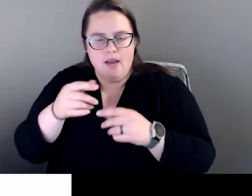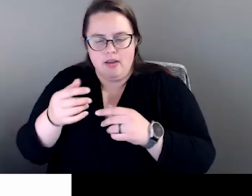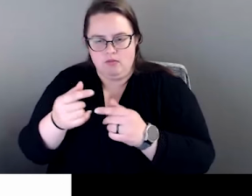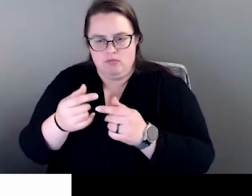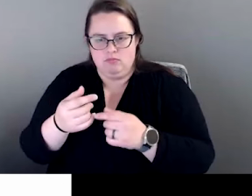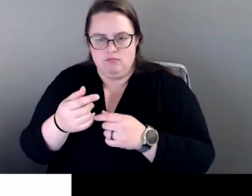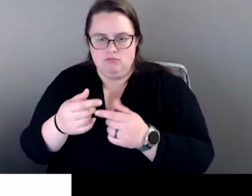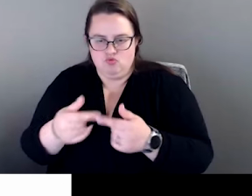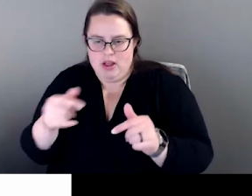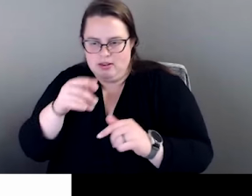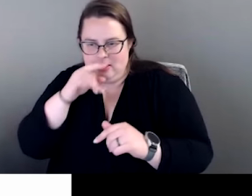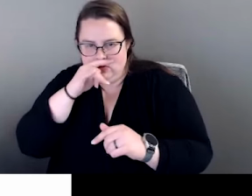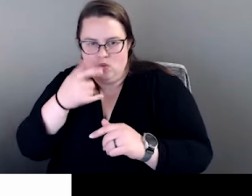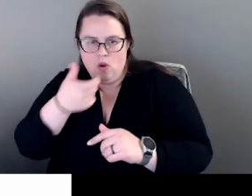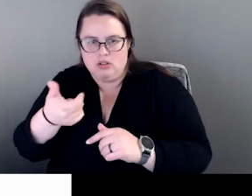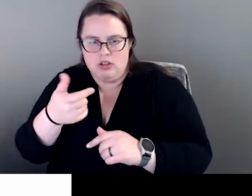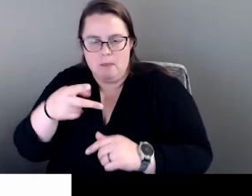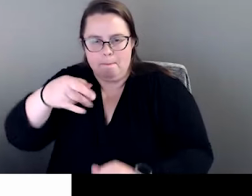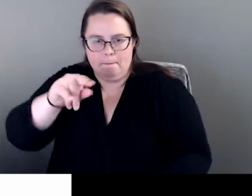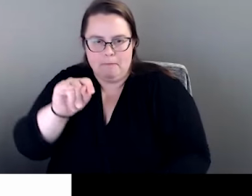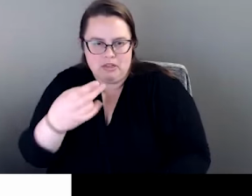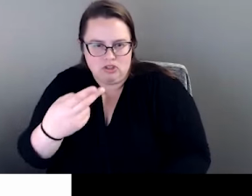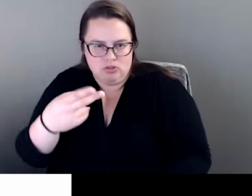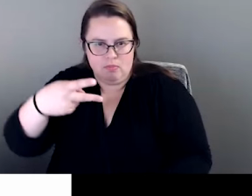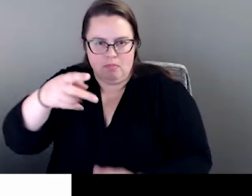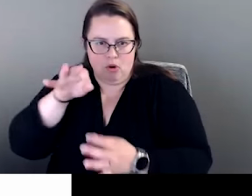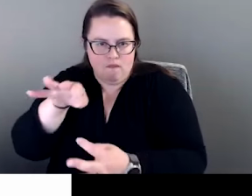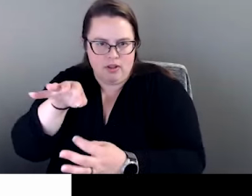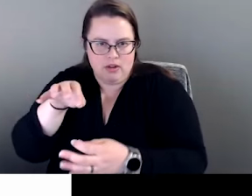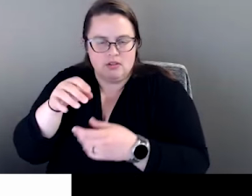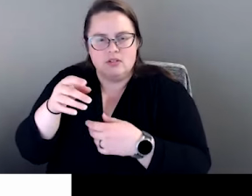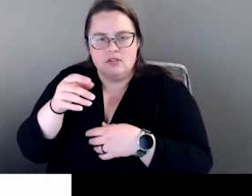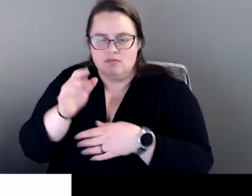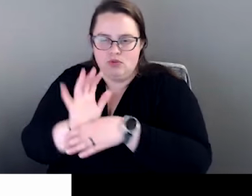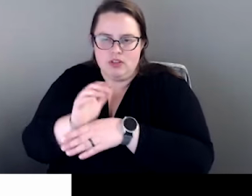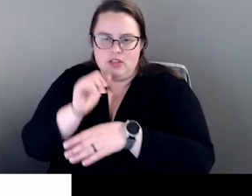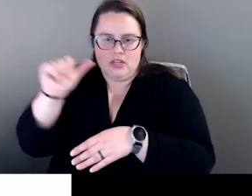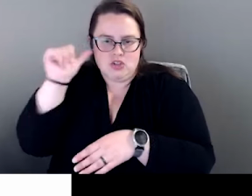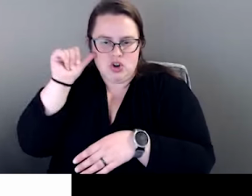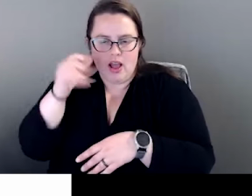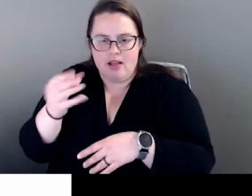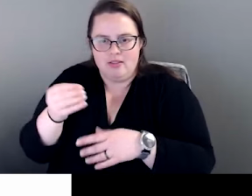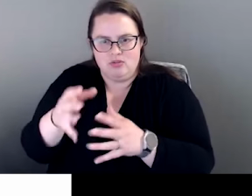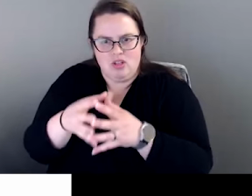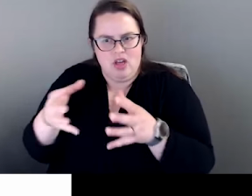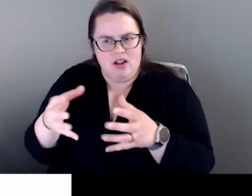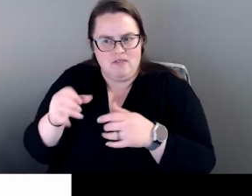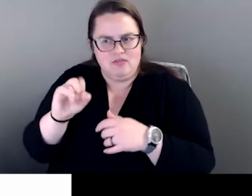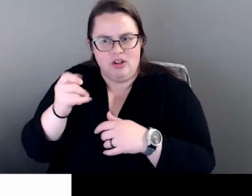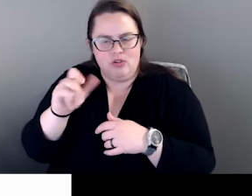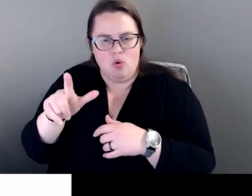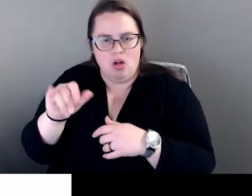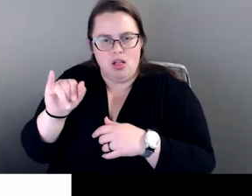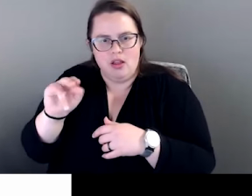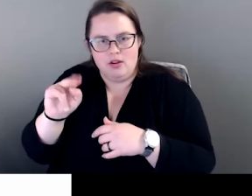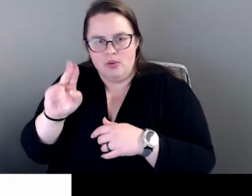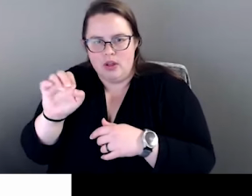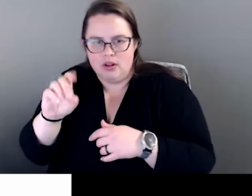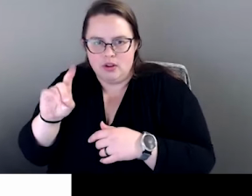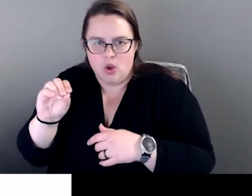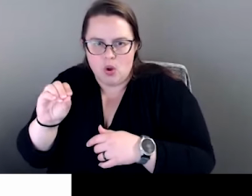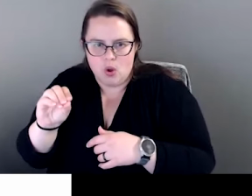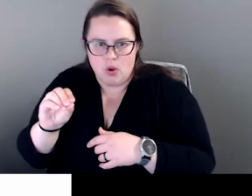there's a lot of sexual innuendo in that, where between two of the characters, the guy's saying, so that means no, and the